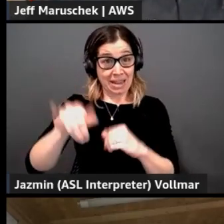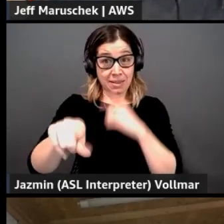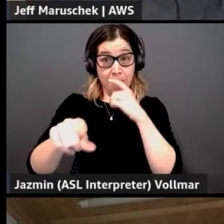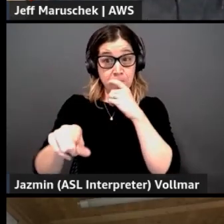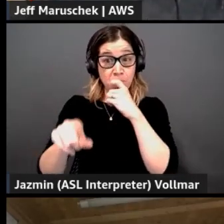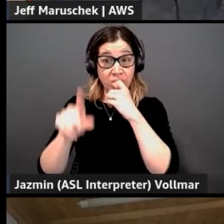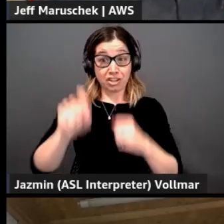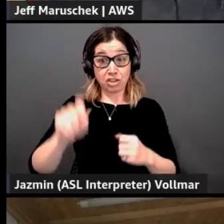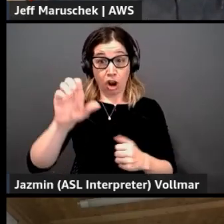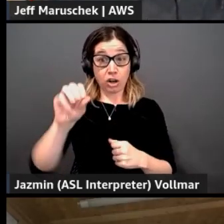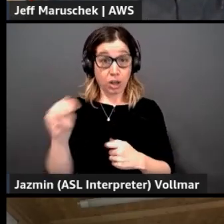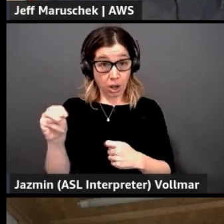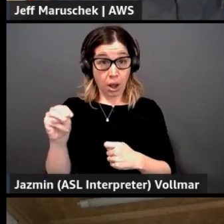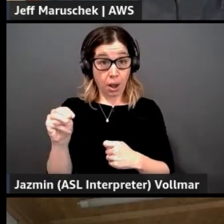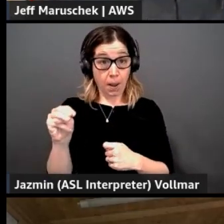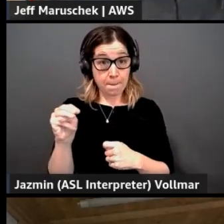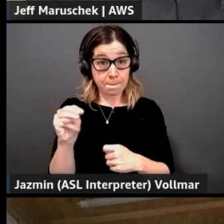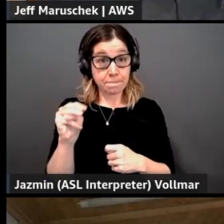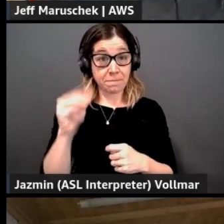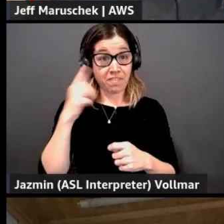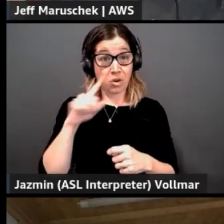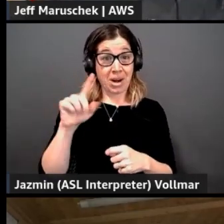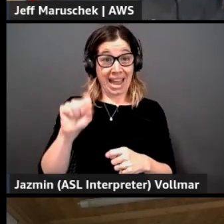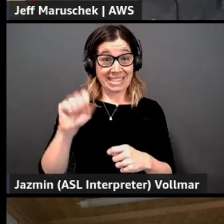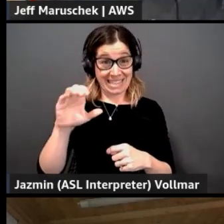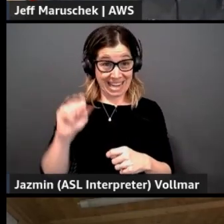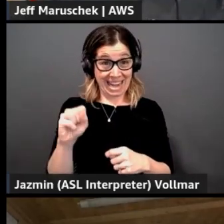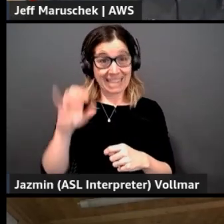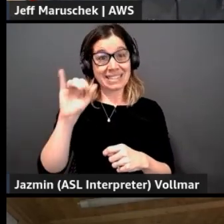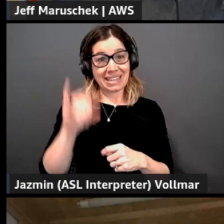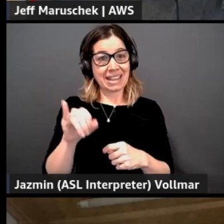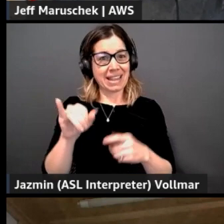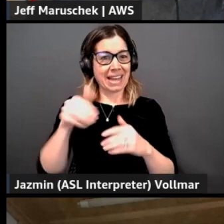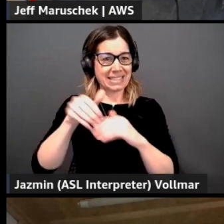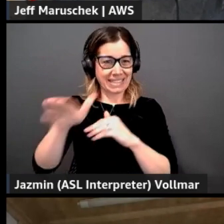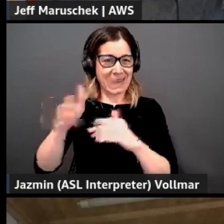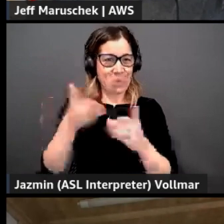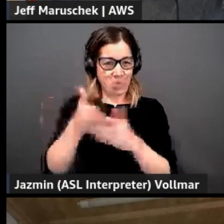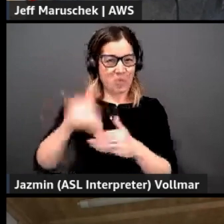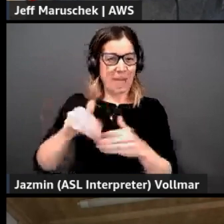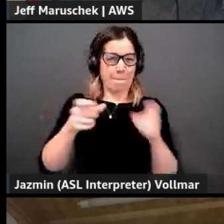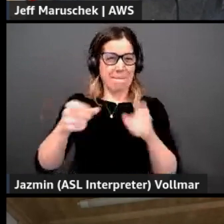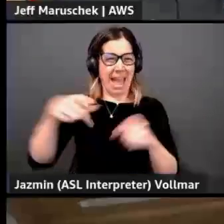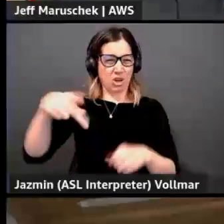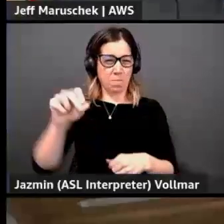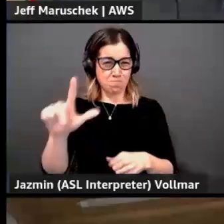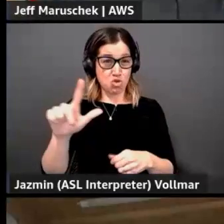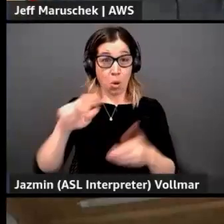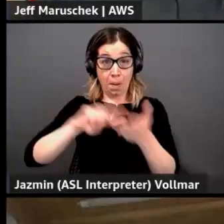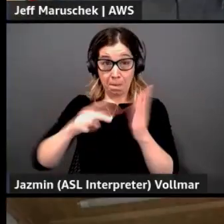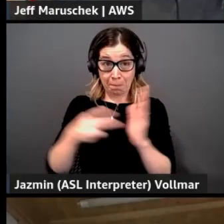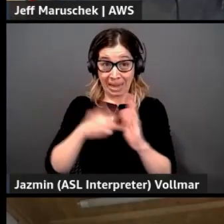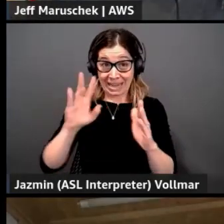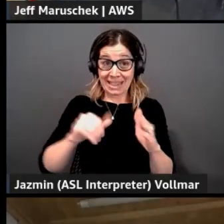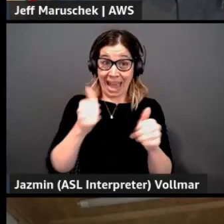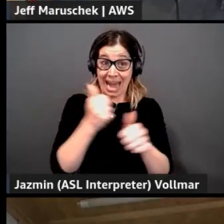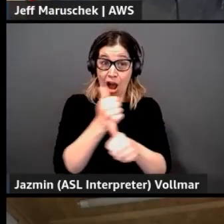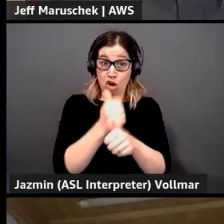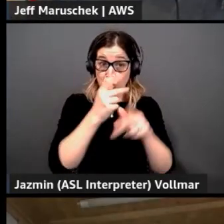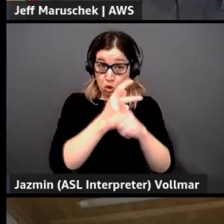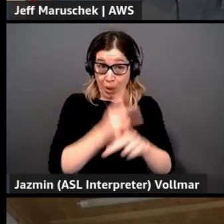right, via SES, that is now being sent through a managed pool. And what's happening now is that the algorithms in the background have kicked off,